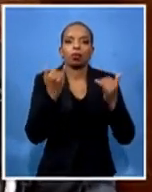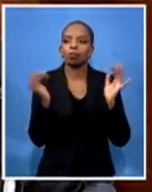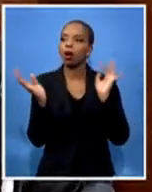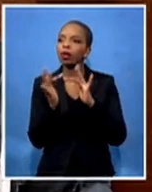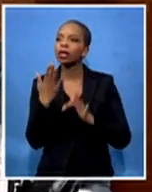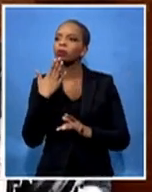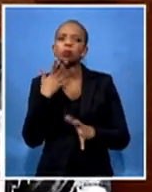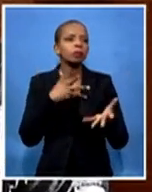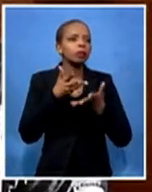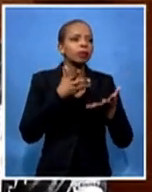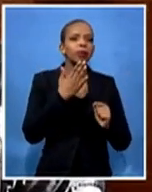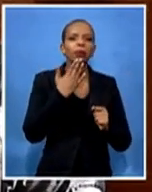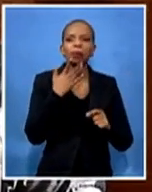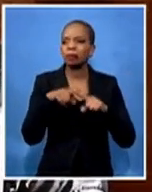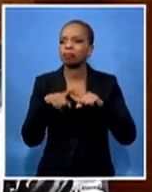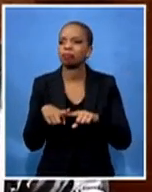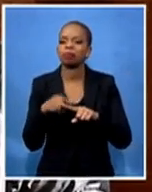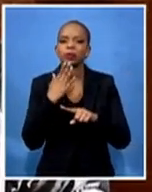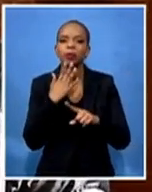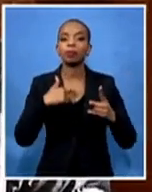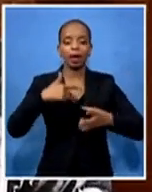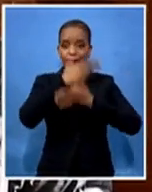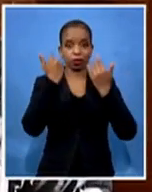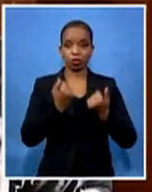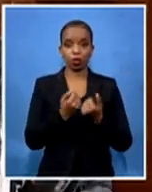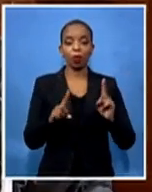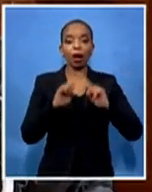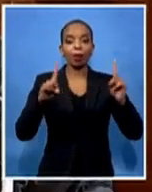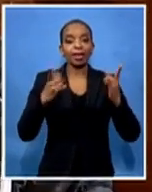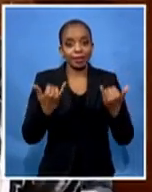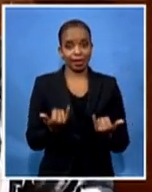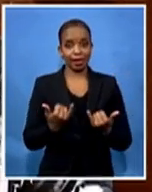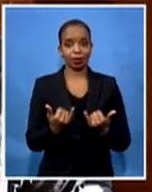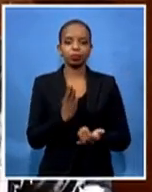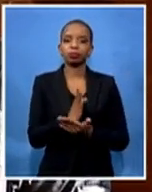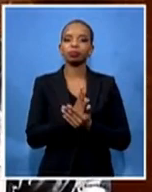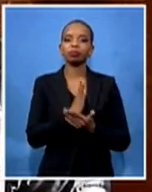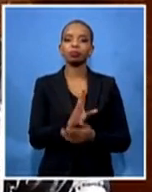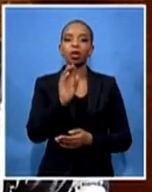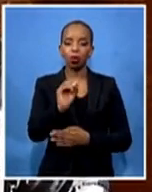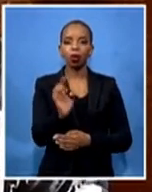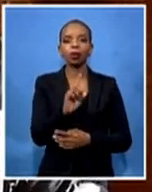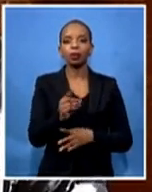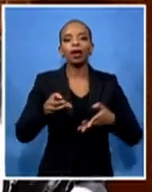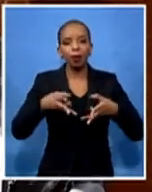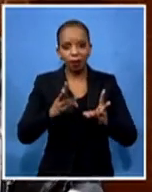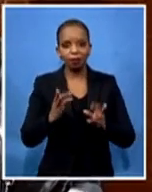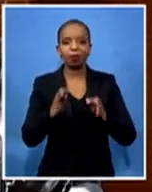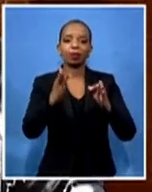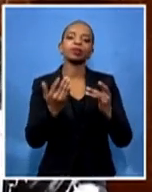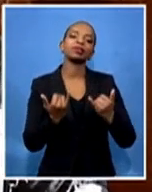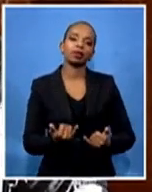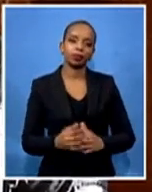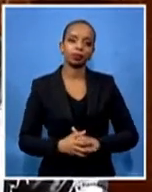exactly. So, but right now there is definitely a path, there is a way forward. As they've invited me here to show